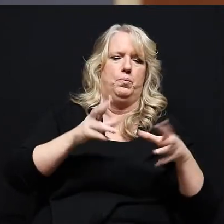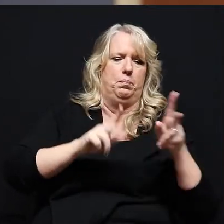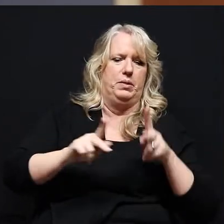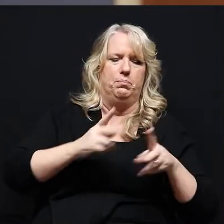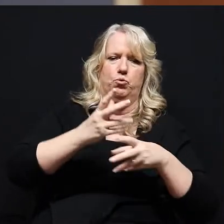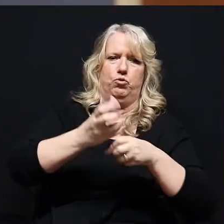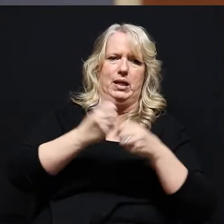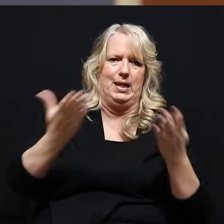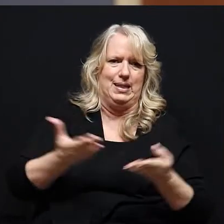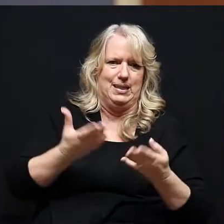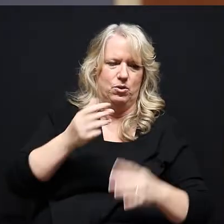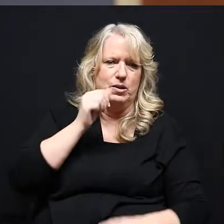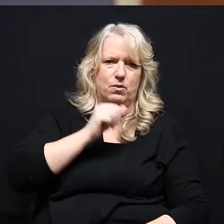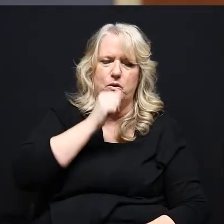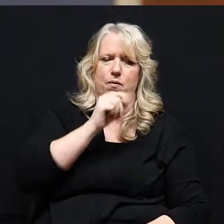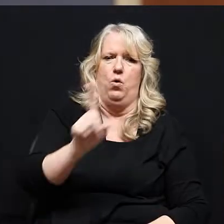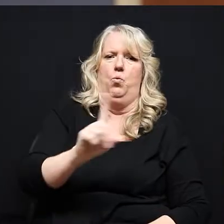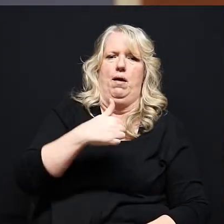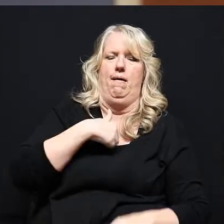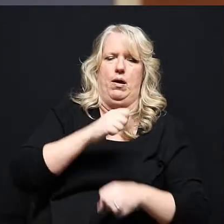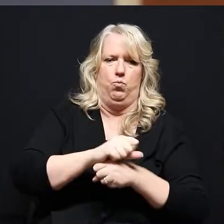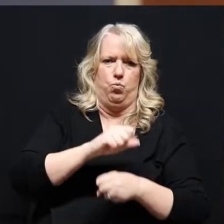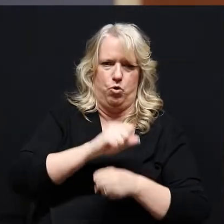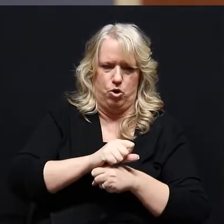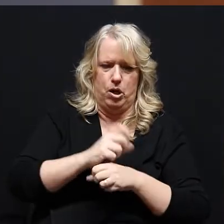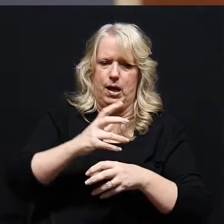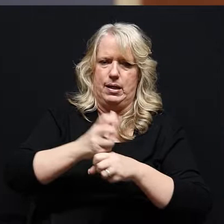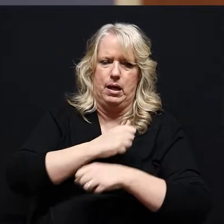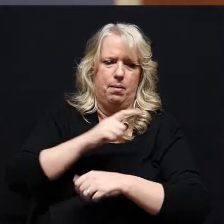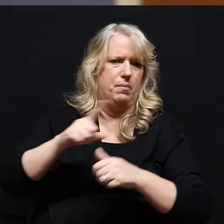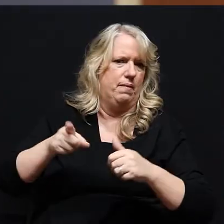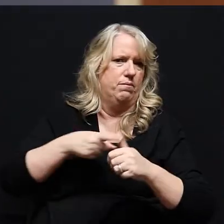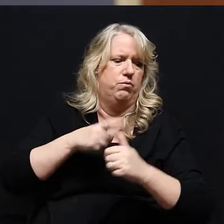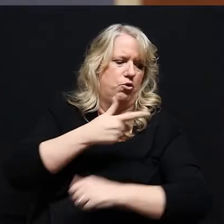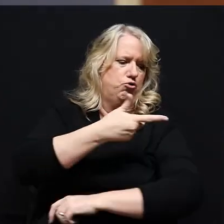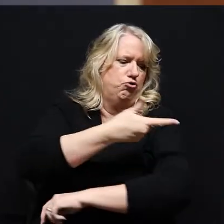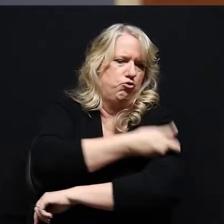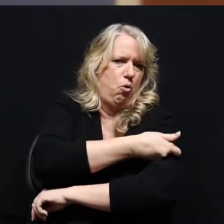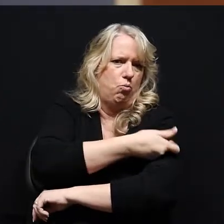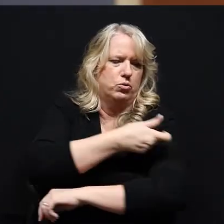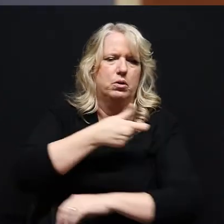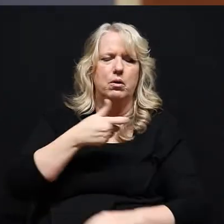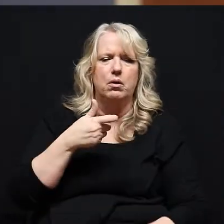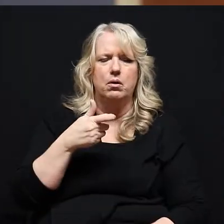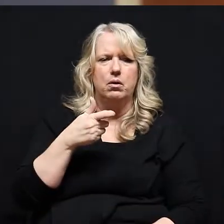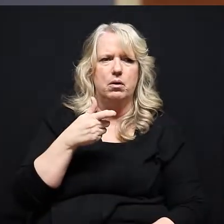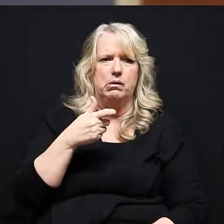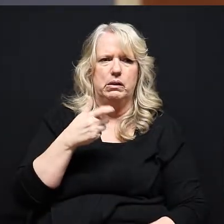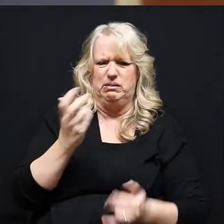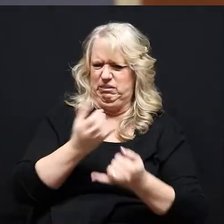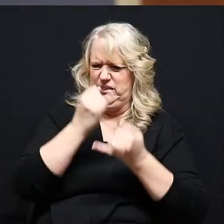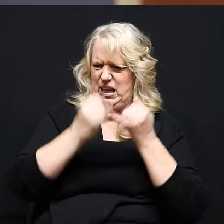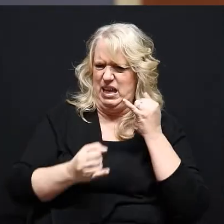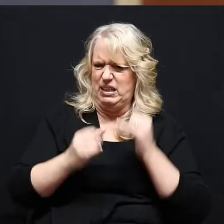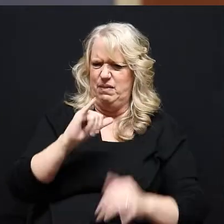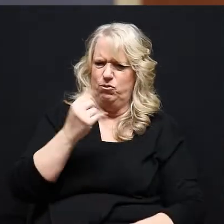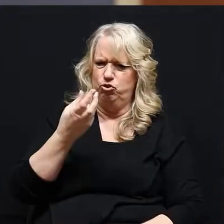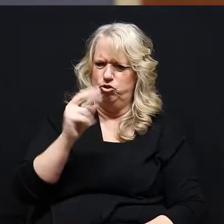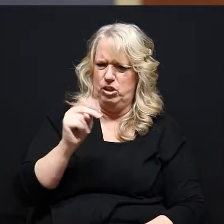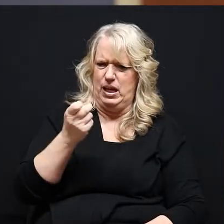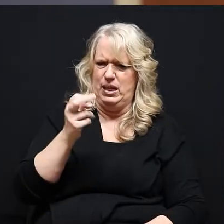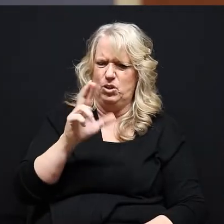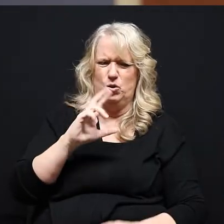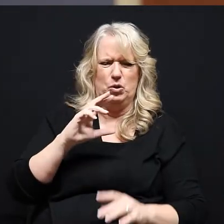in Arizona because of where I work. So I got my first dose at the end of January. So it was